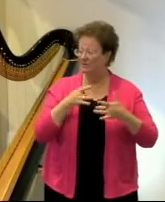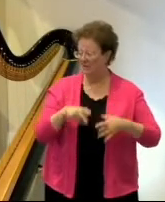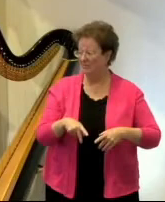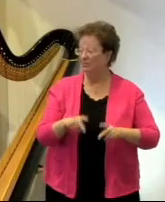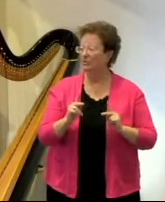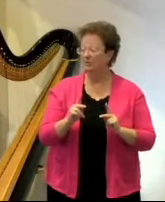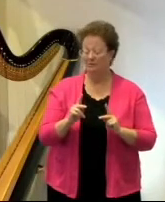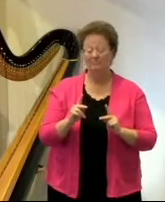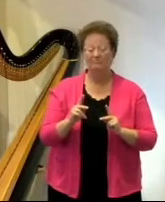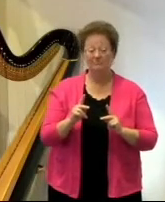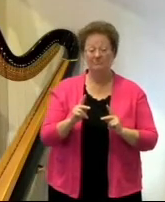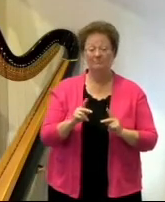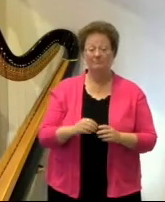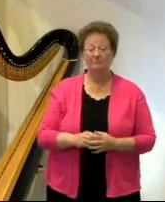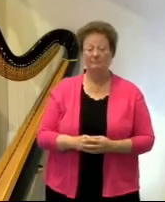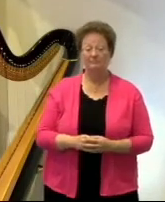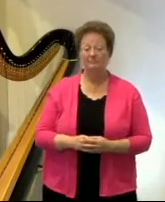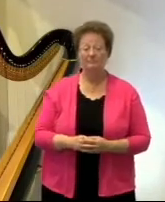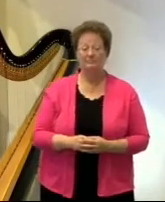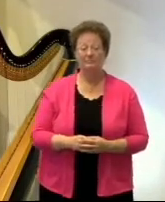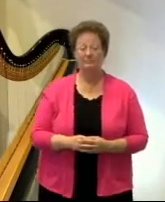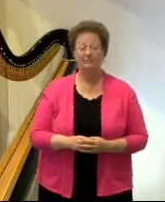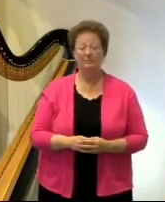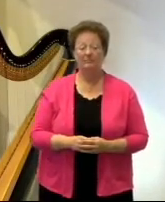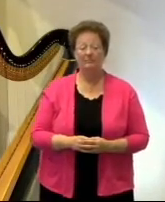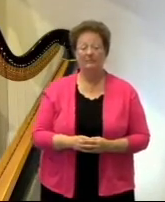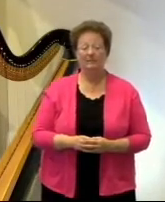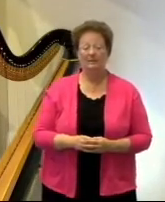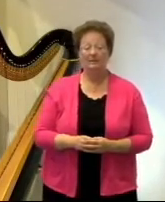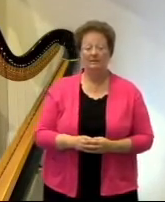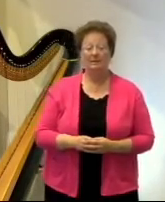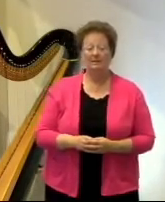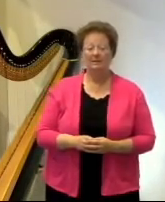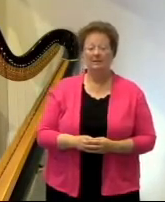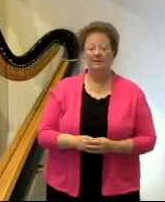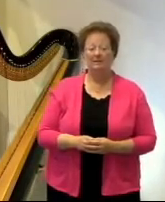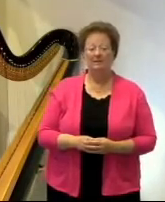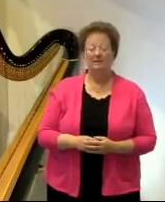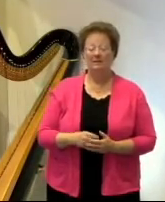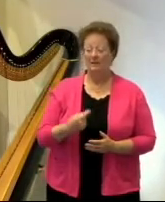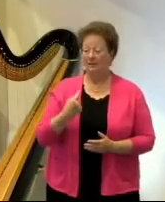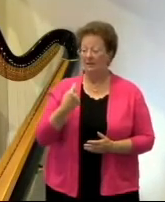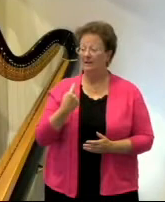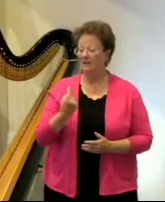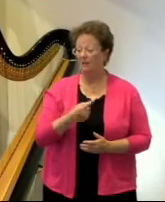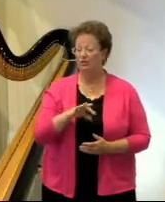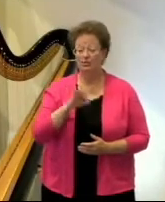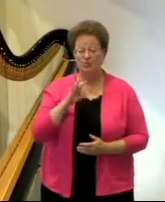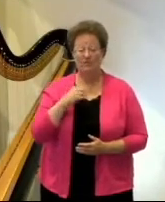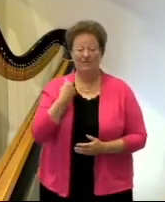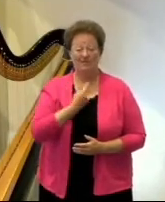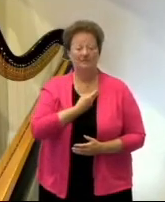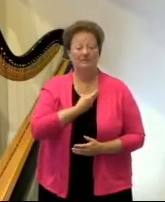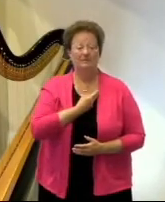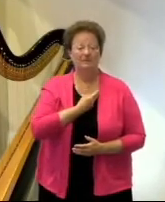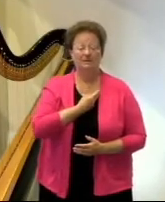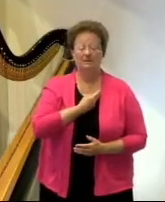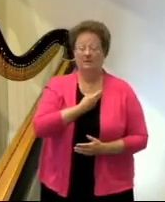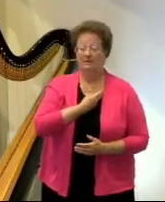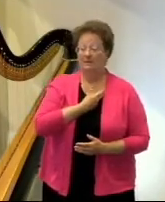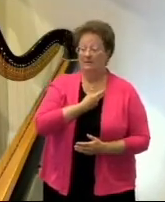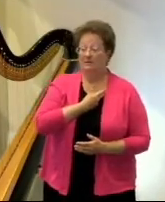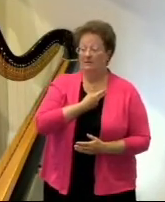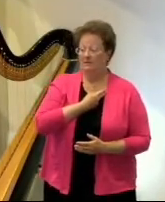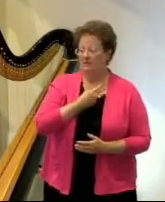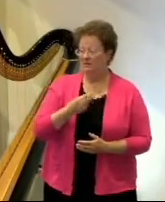opportunity. I mean, we've got everything we need right here. We've got the chosen instruments, each of us. We've got the